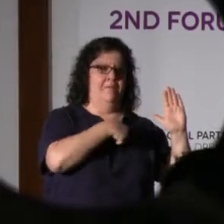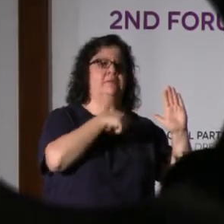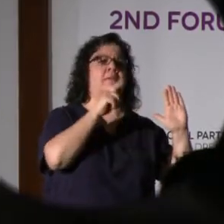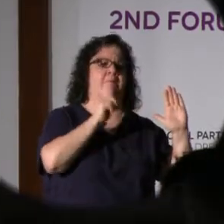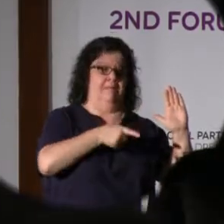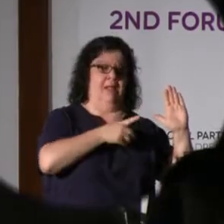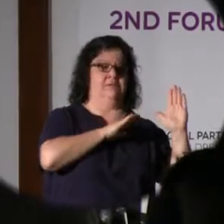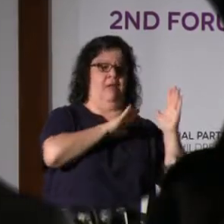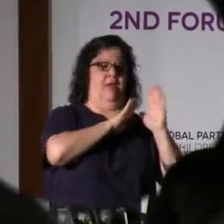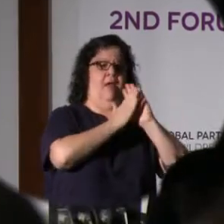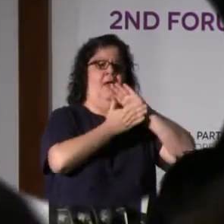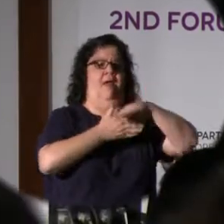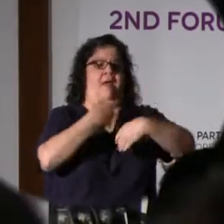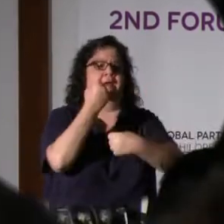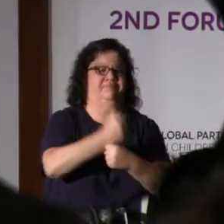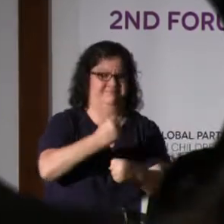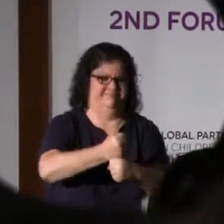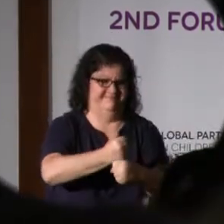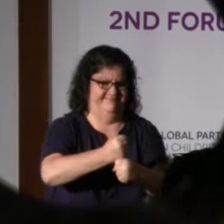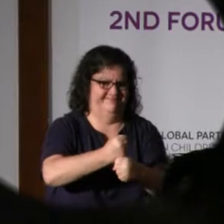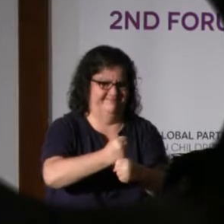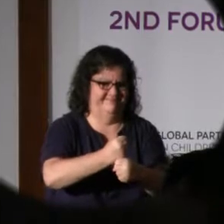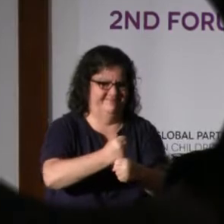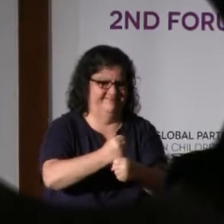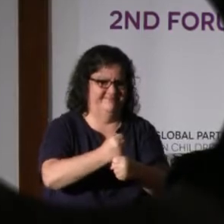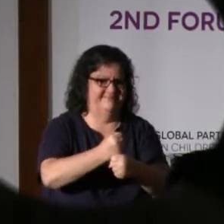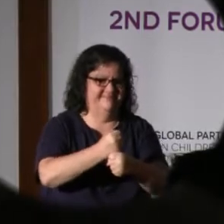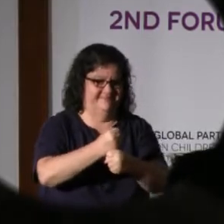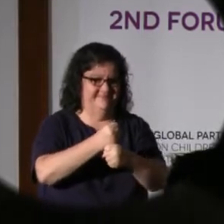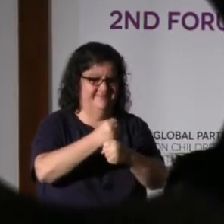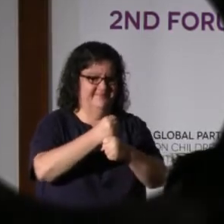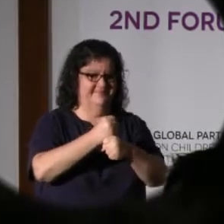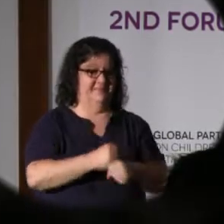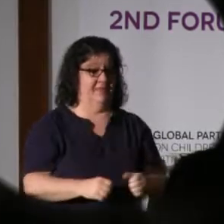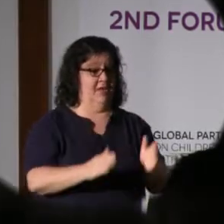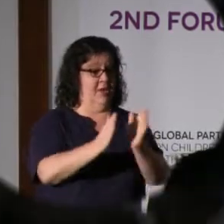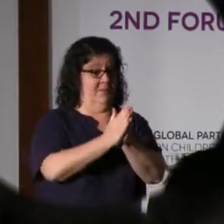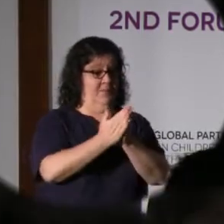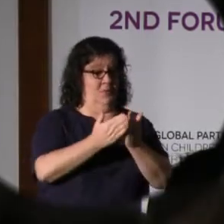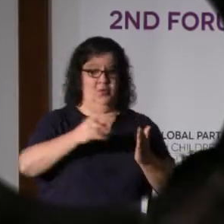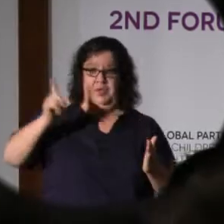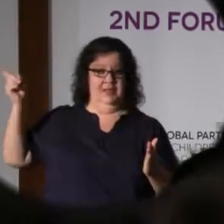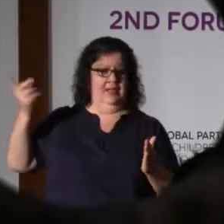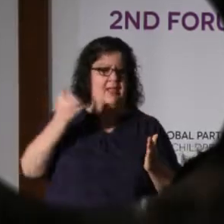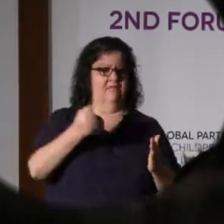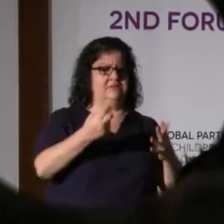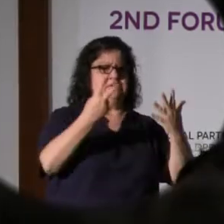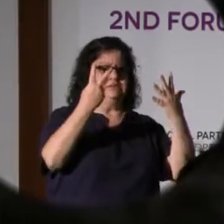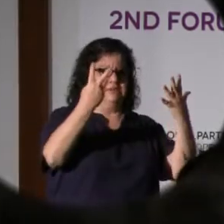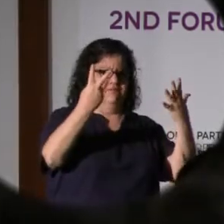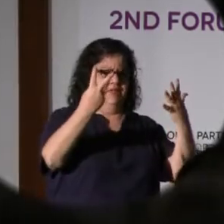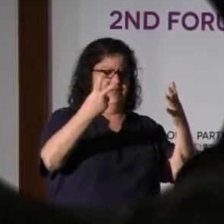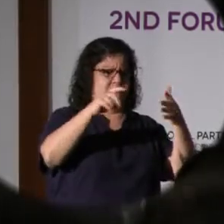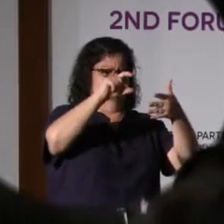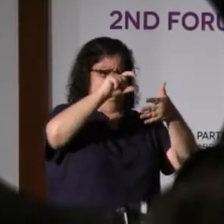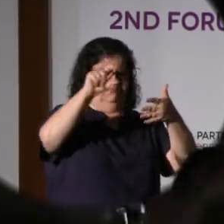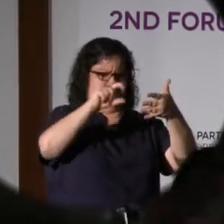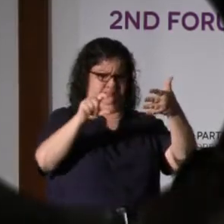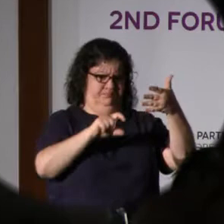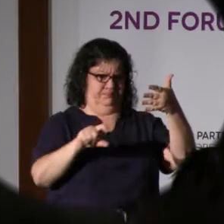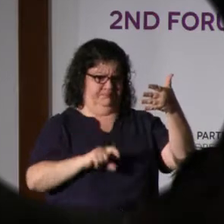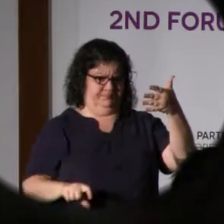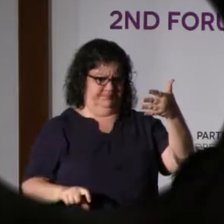7 clear messages. A new development approach is needed,